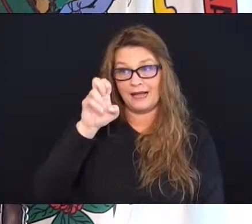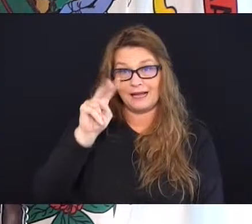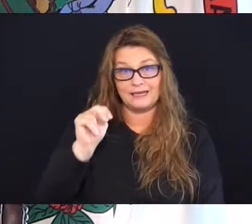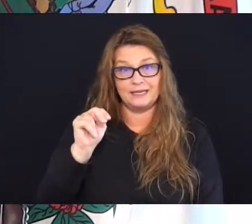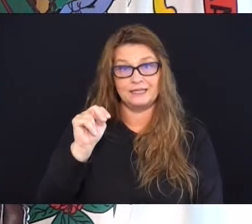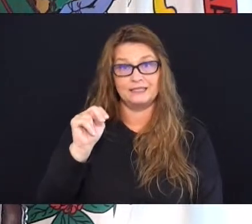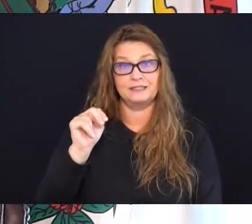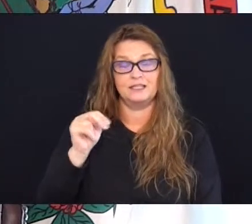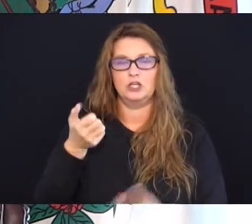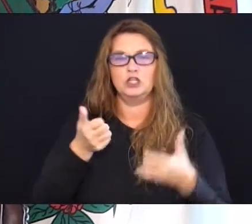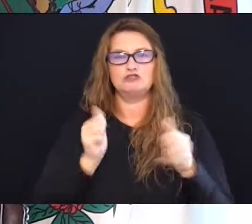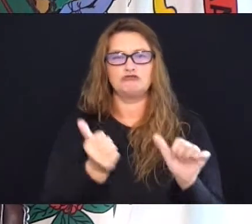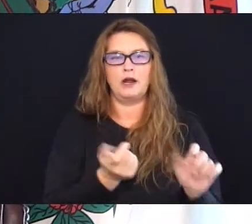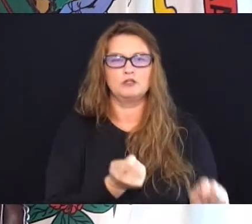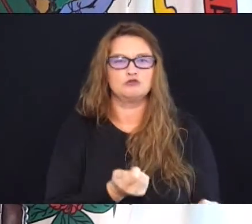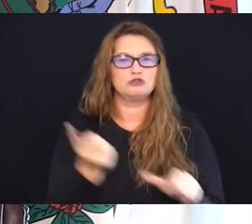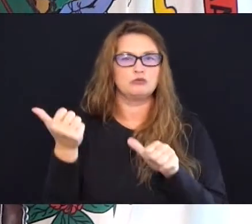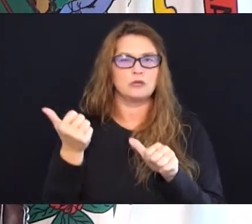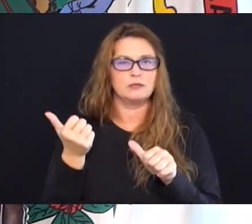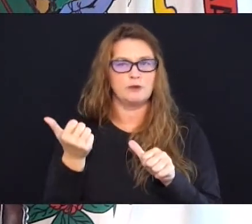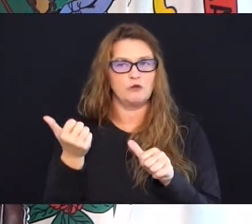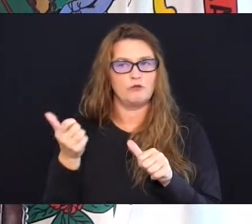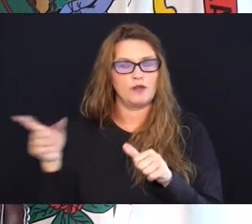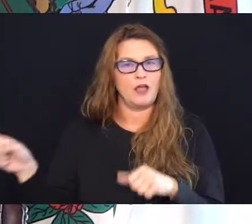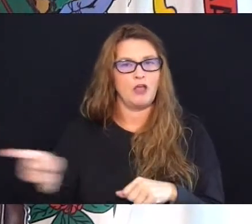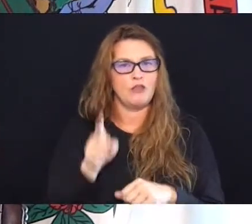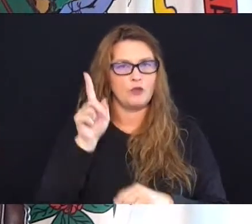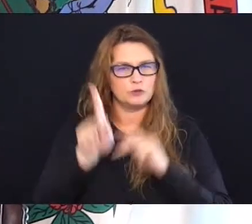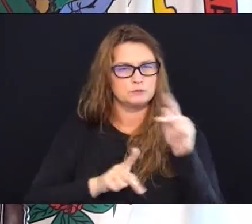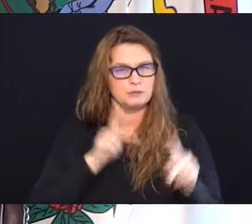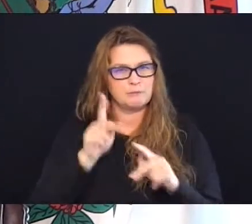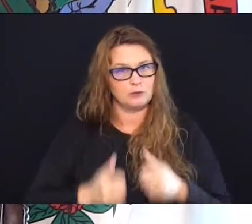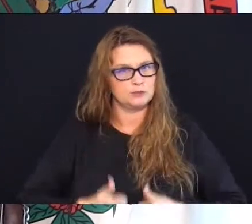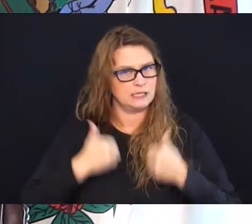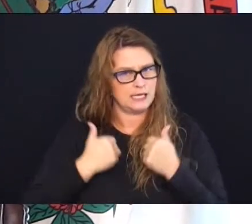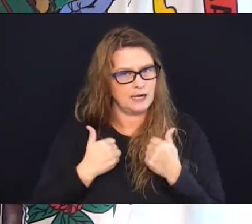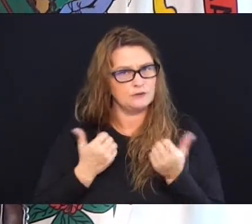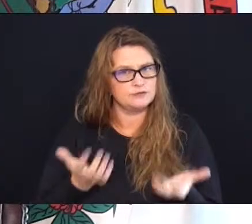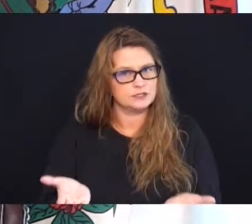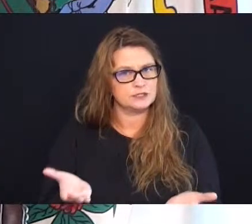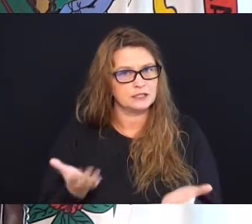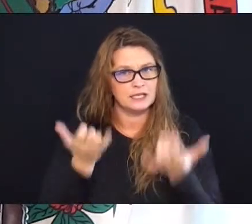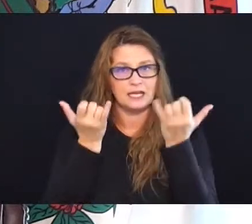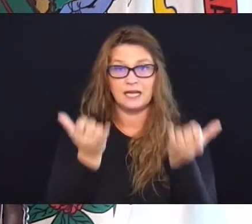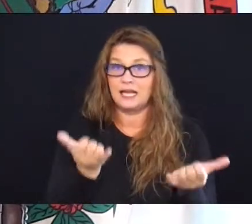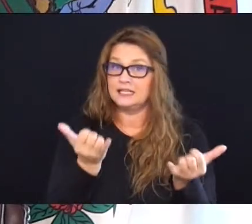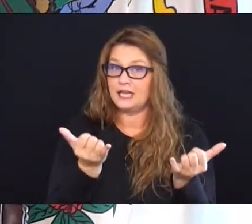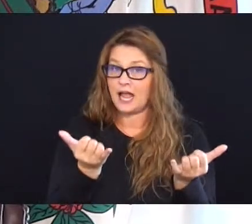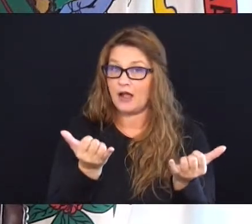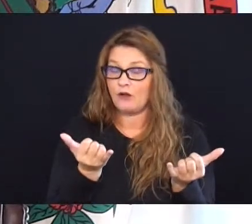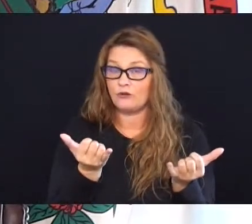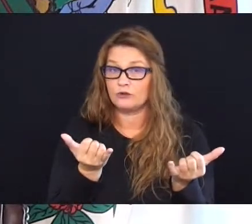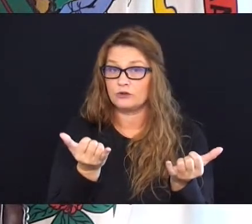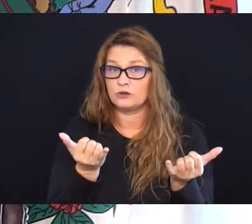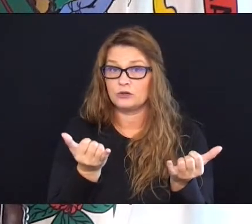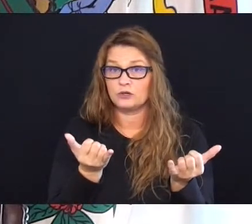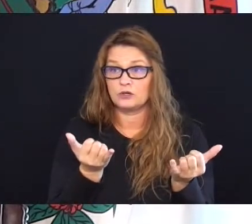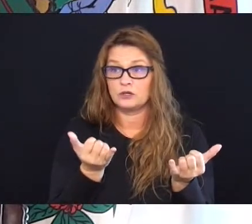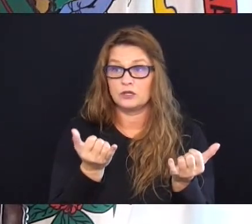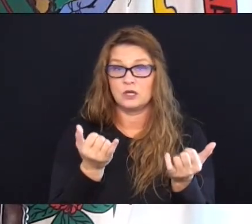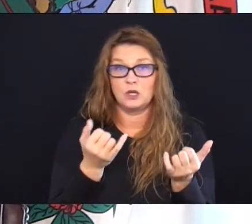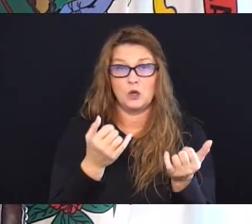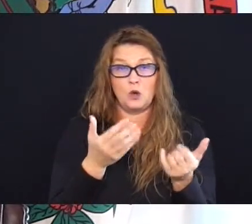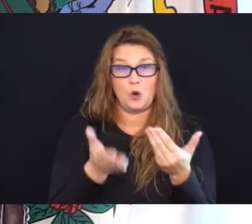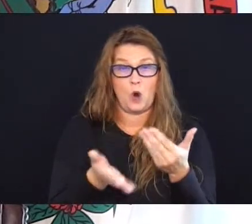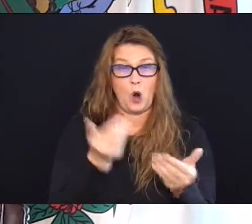to extinguish them, extinguish their way of life. And now, all of a sudden, we're on the brink of World